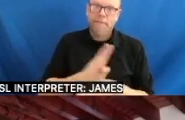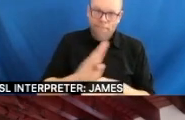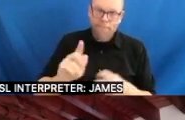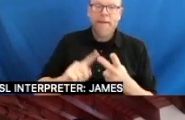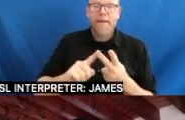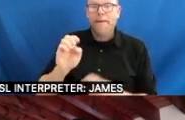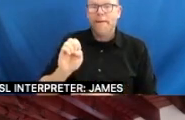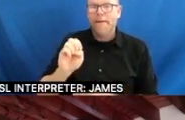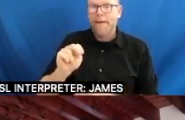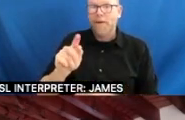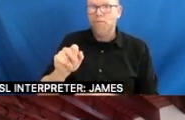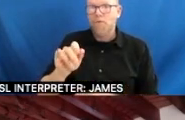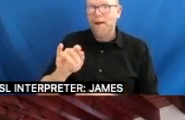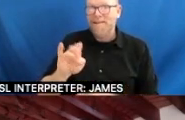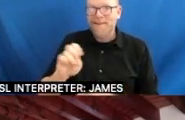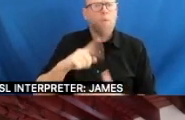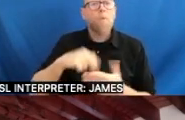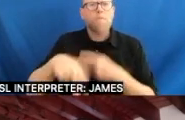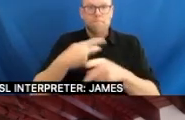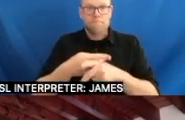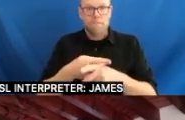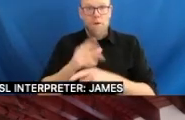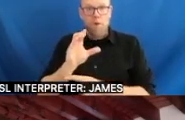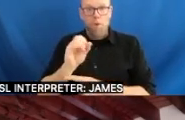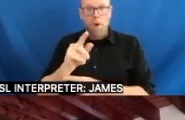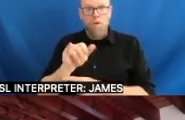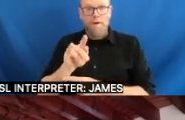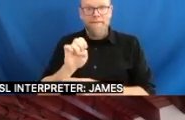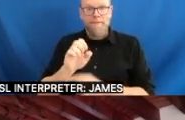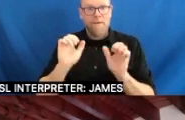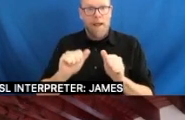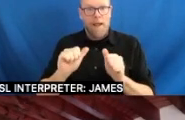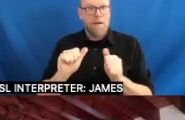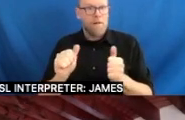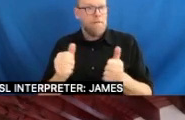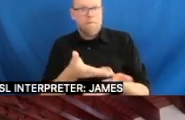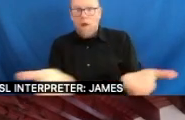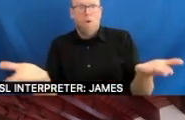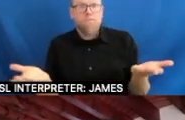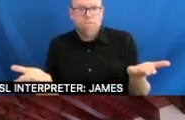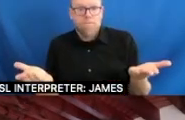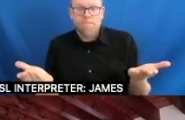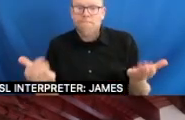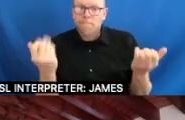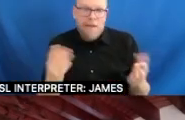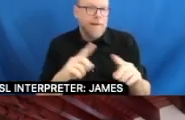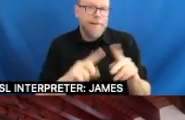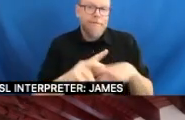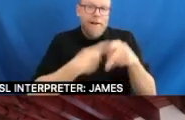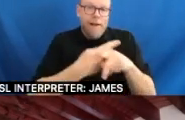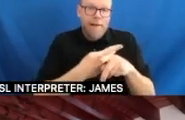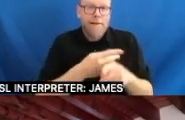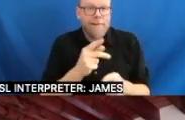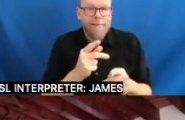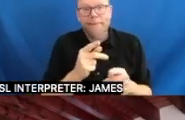of cooperatives can or exist? So cooperatives can take many forms. They're cooperatively